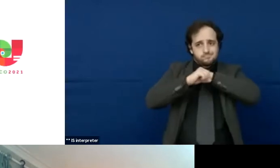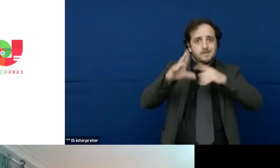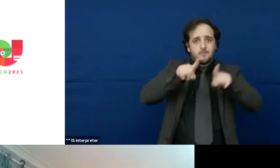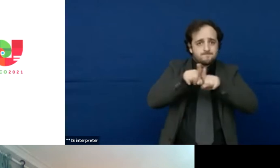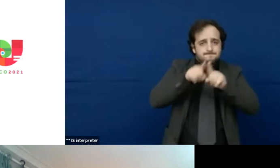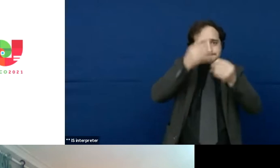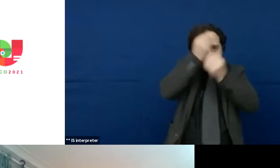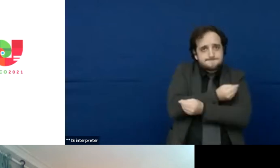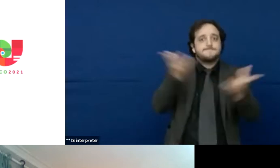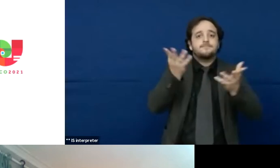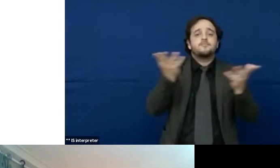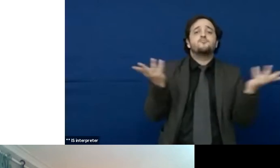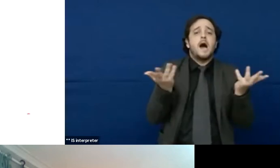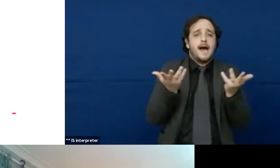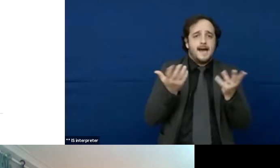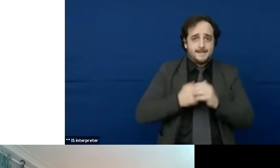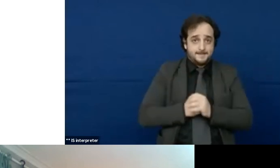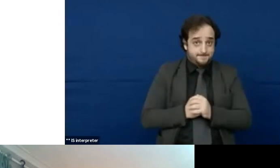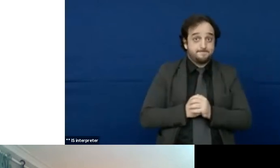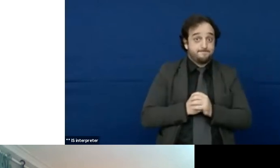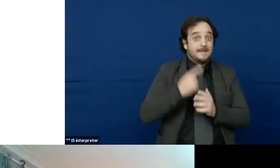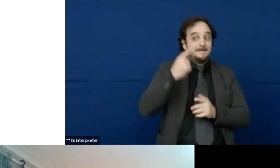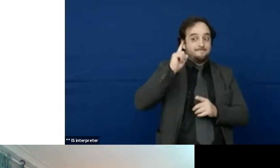I would like now to